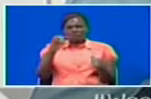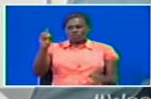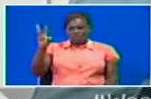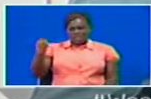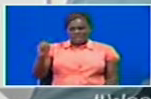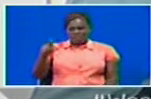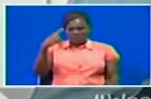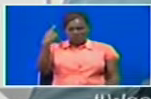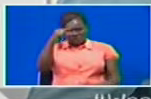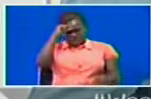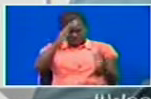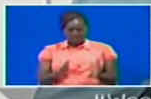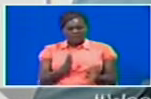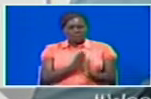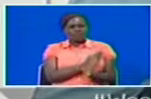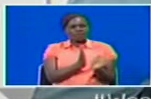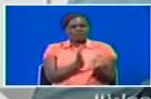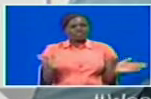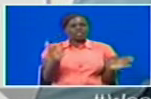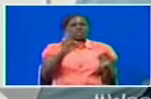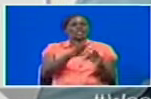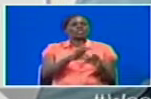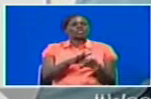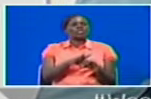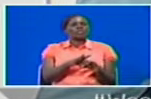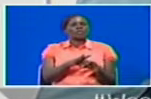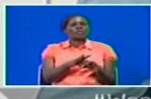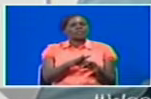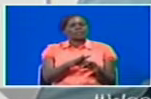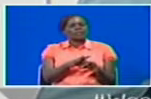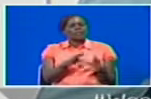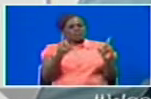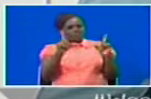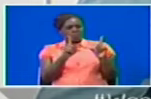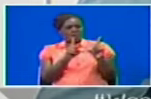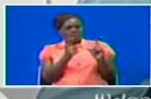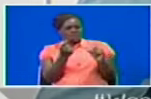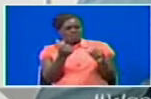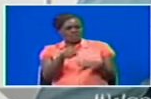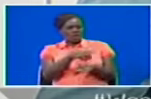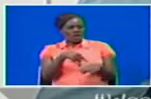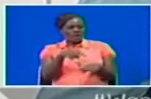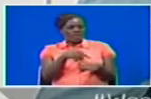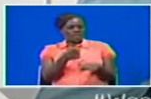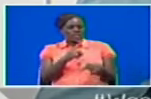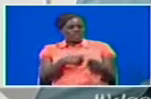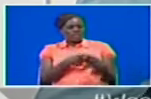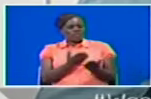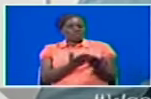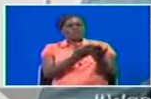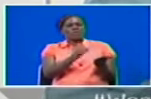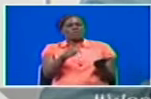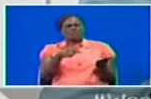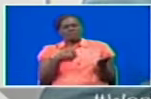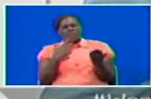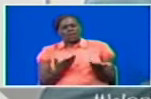ticket, you're the governor before the general election is held. You got that ticket, you held it for a few hours, then you were told to give it over to someone else. How did